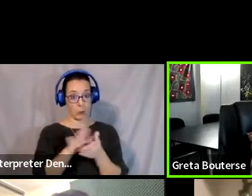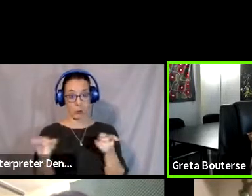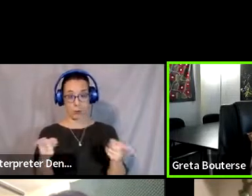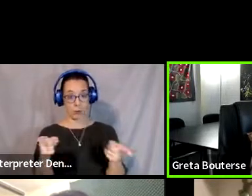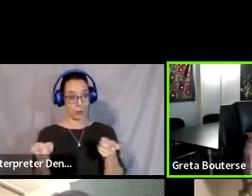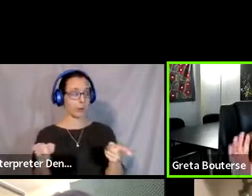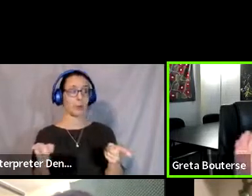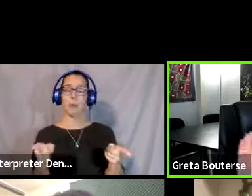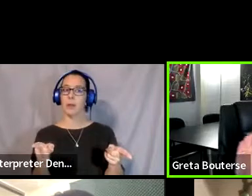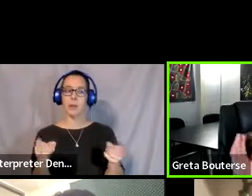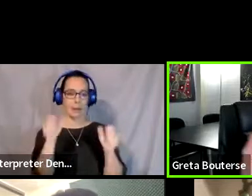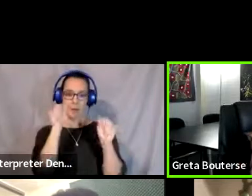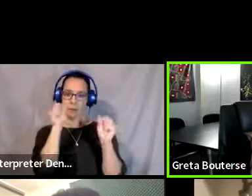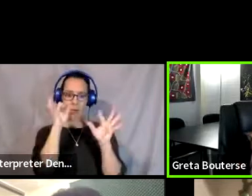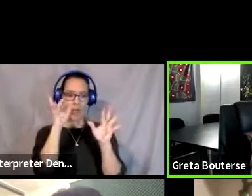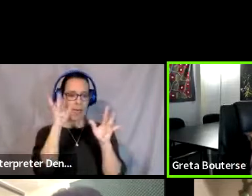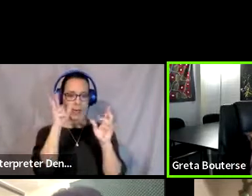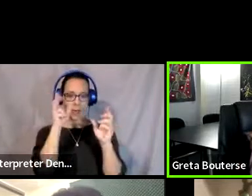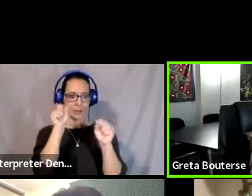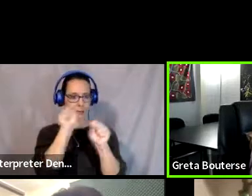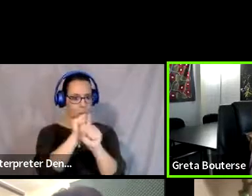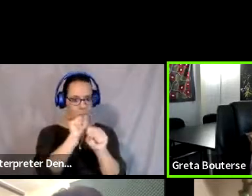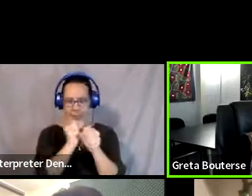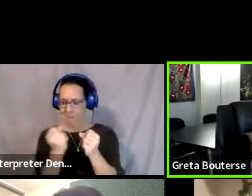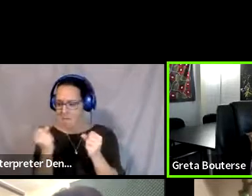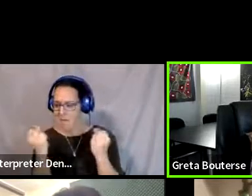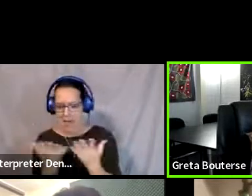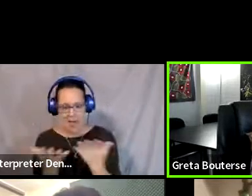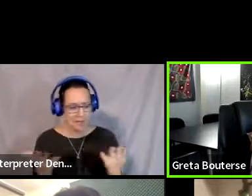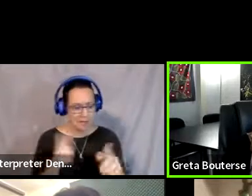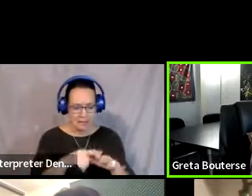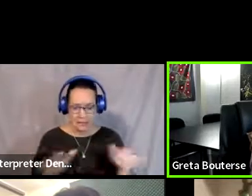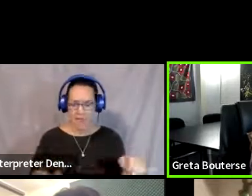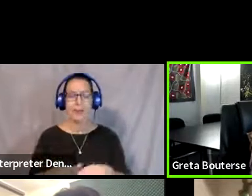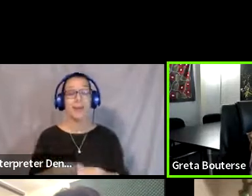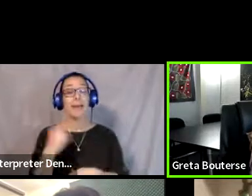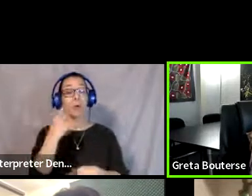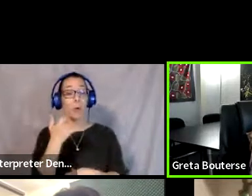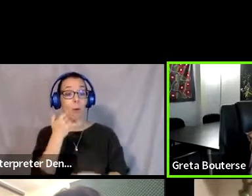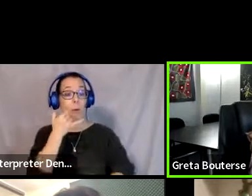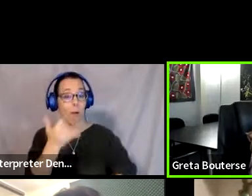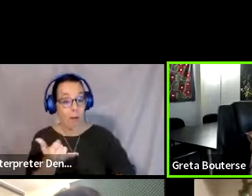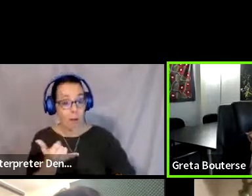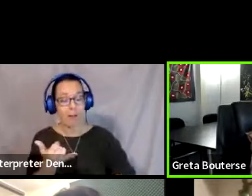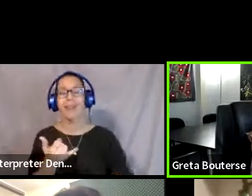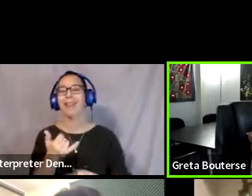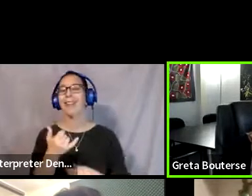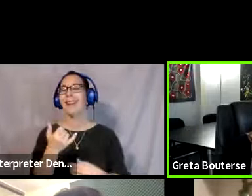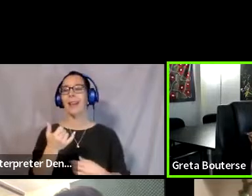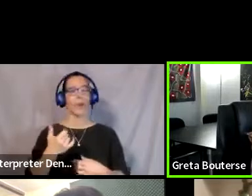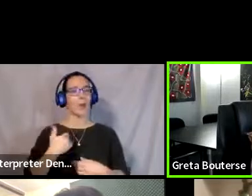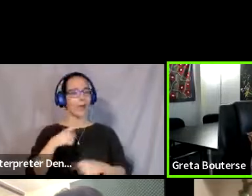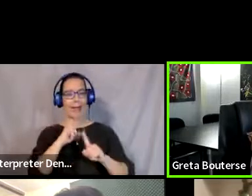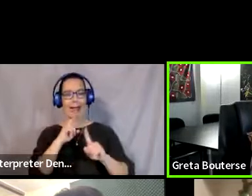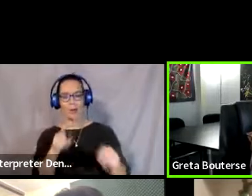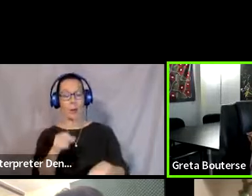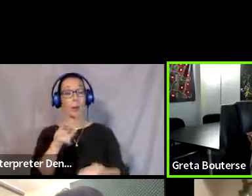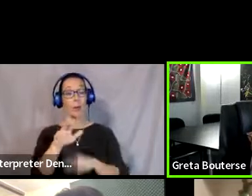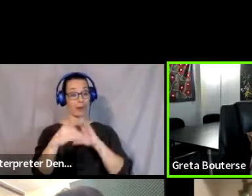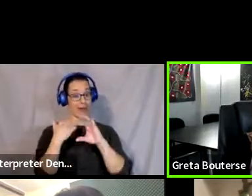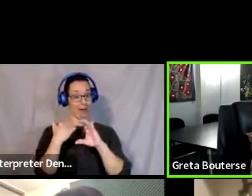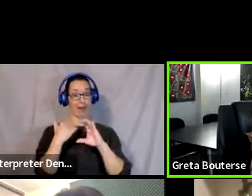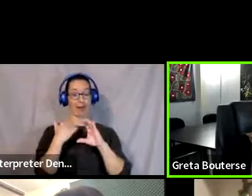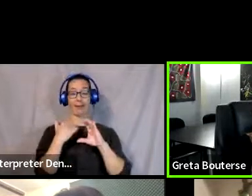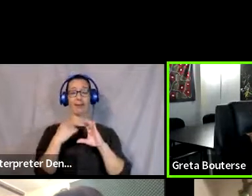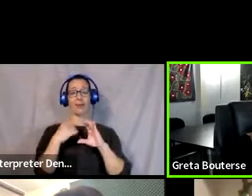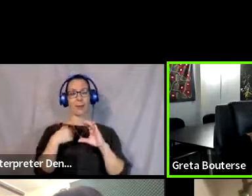been miraculously multitasking. So if your phone calls are not getting returned, or your emails are not getting returned as quickly